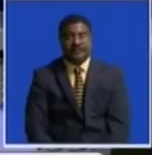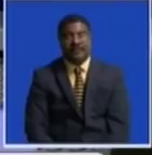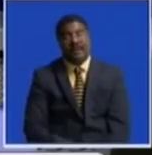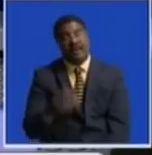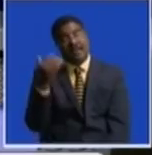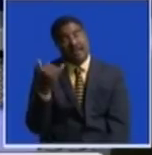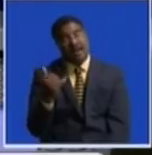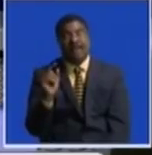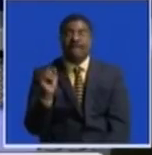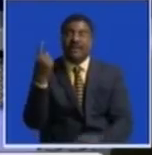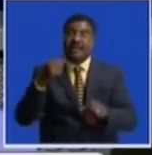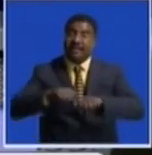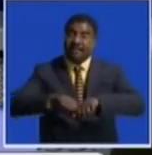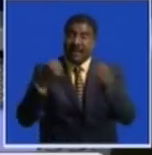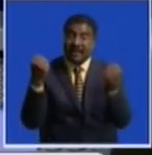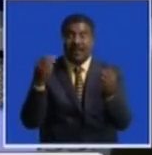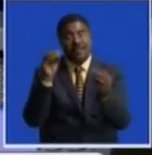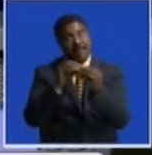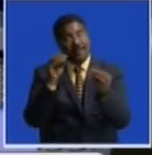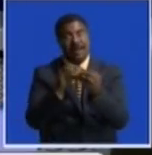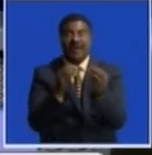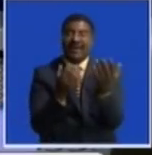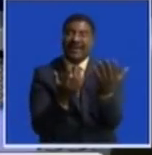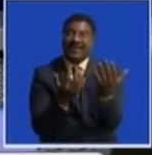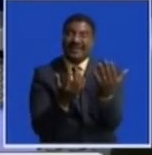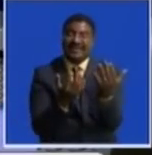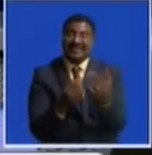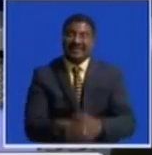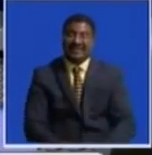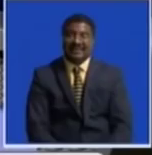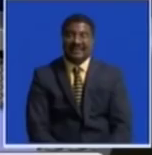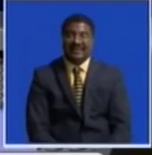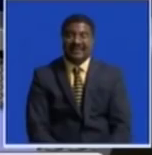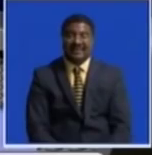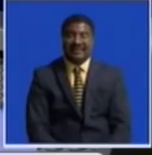Just now, we take our first commercial break. We'll be right back with more news. Stay with us.